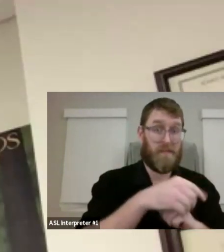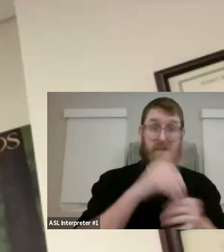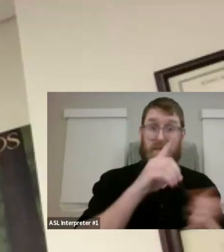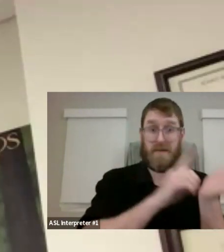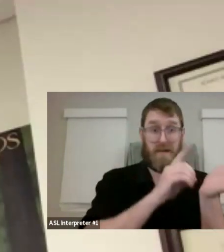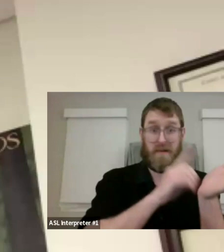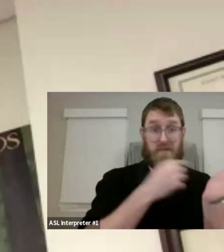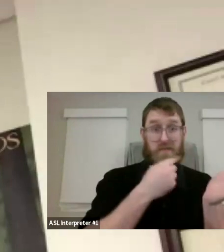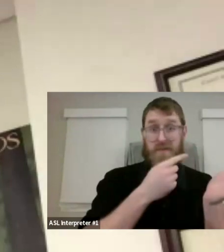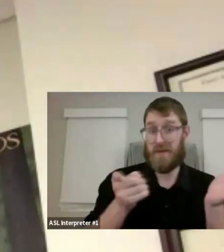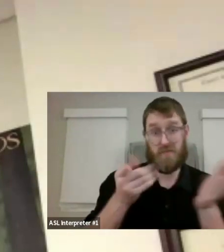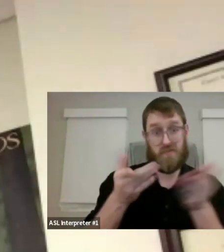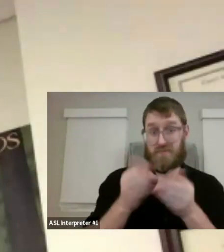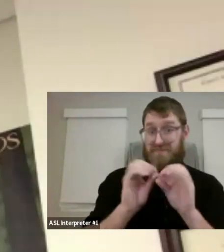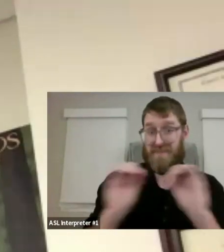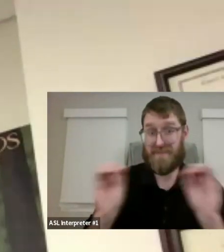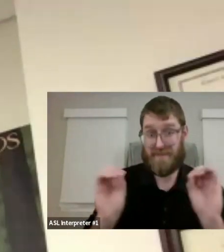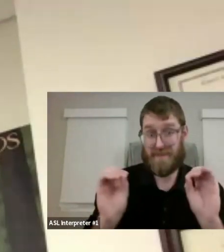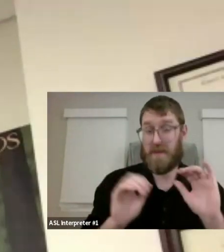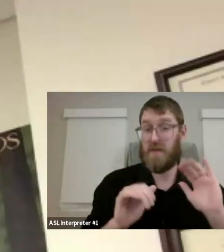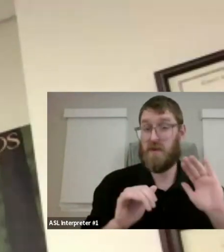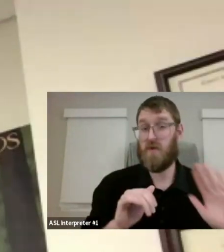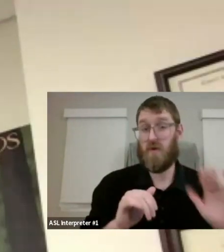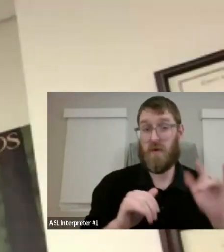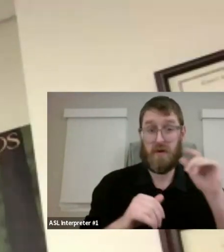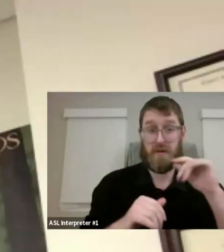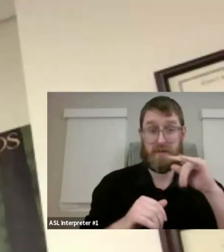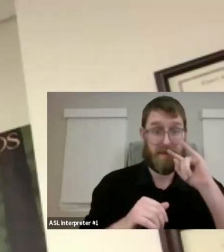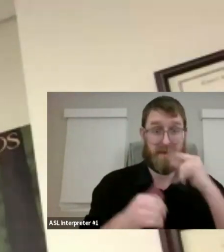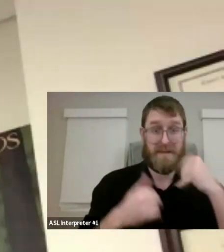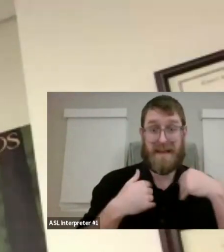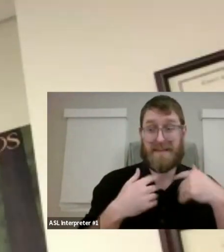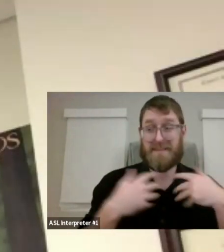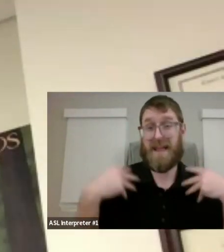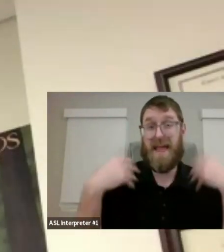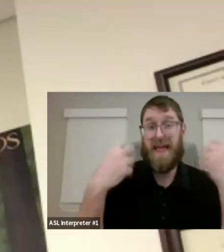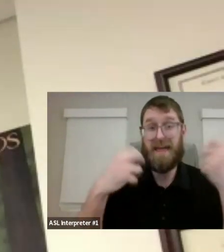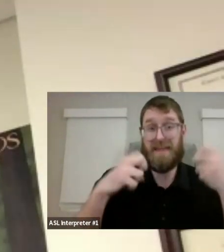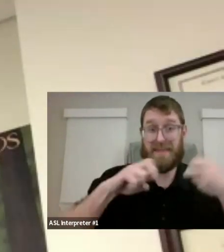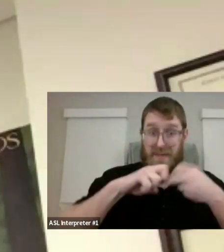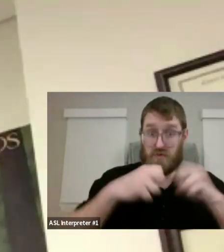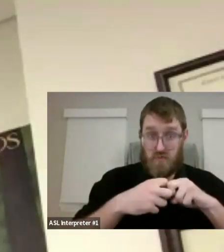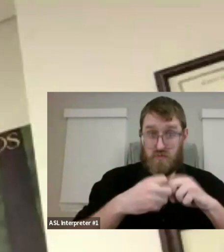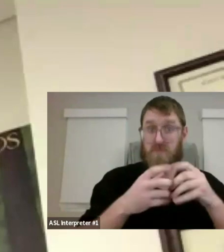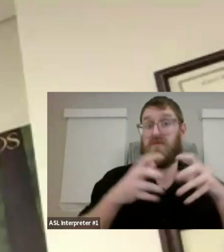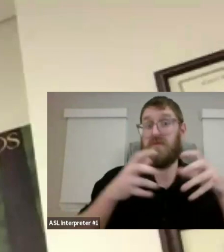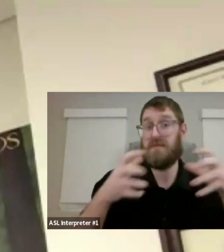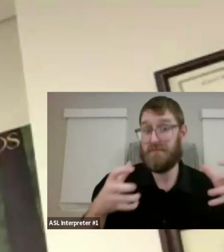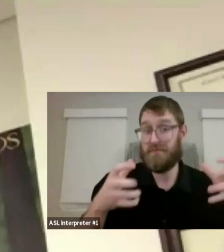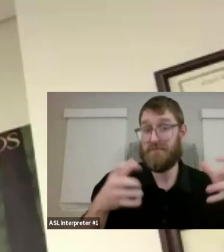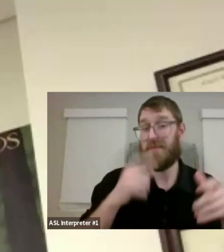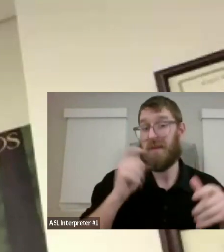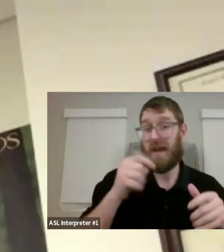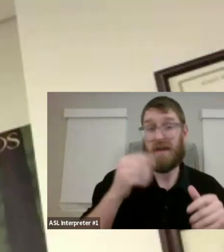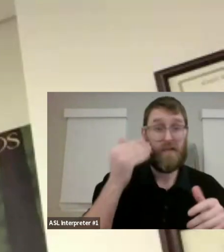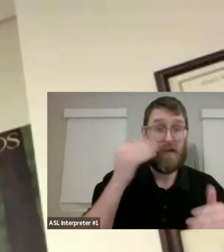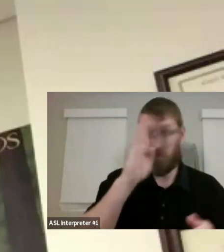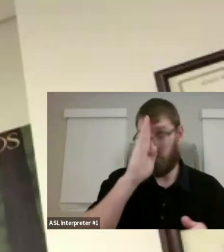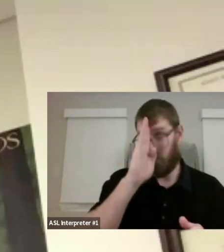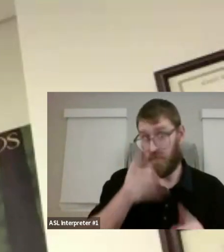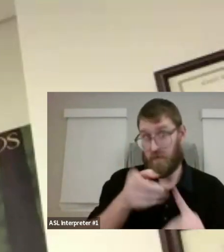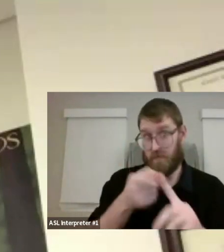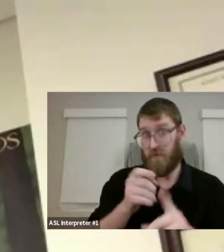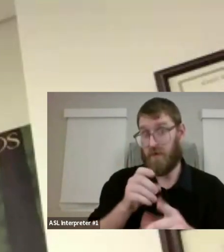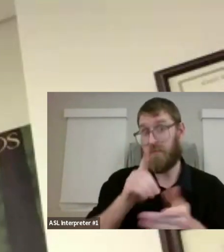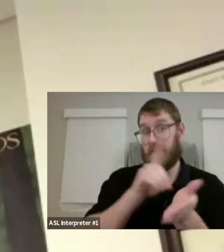anything. And your child has such significant health issues that you've got to know right from the doctor, otherwise there'll